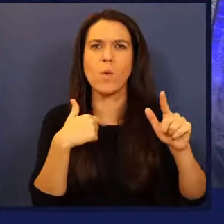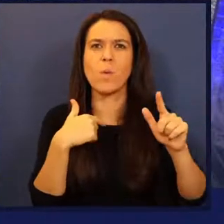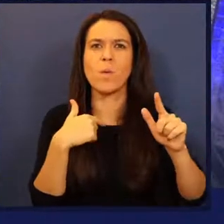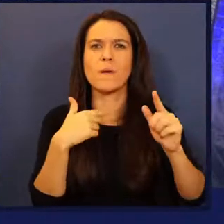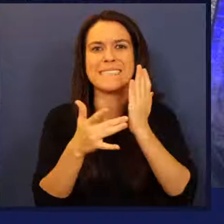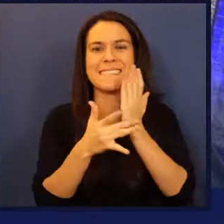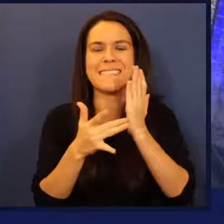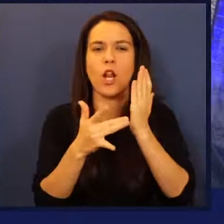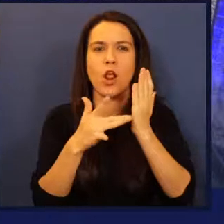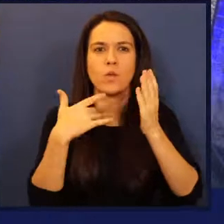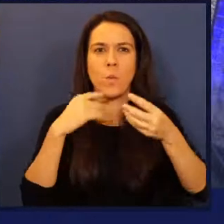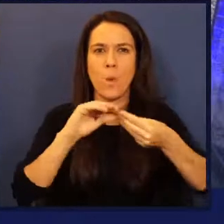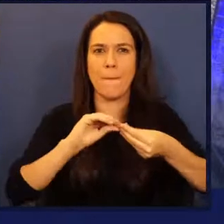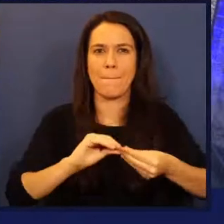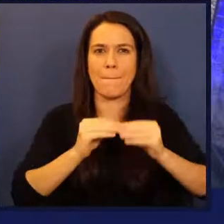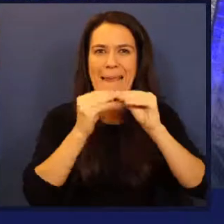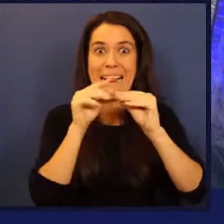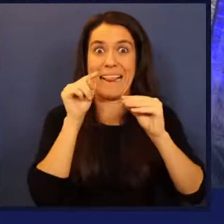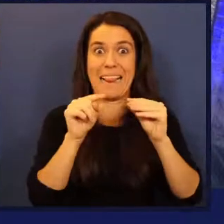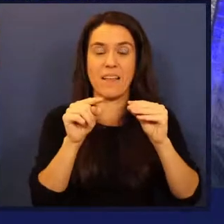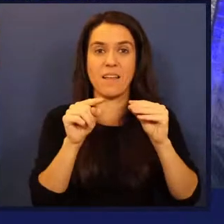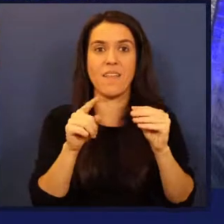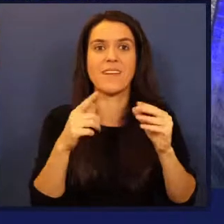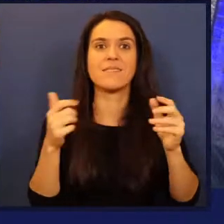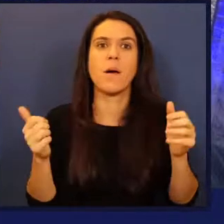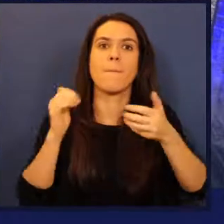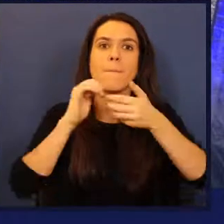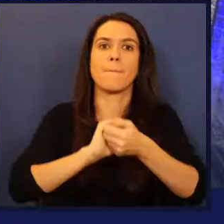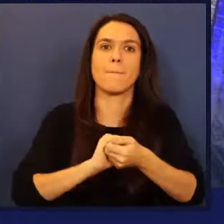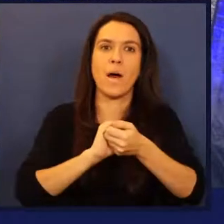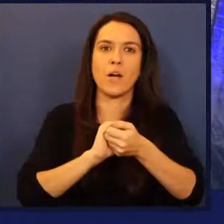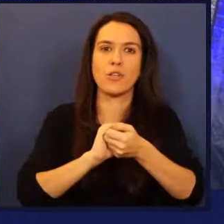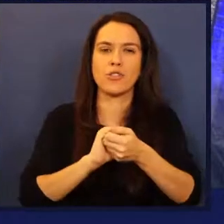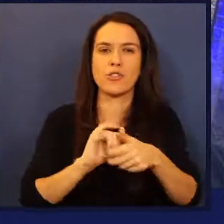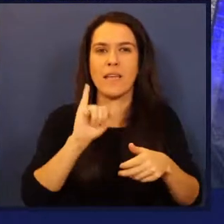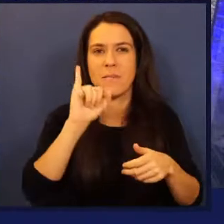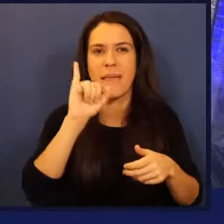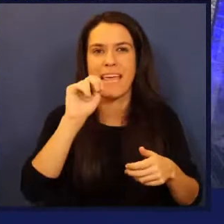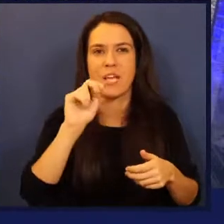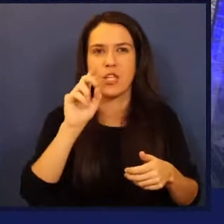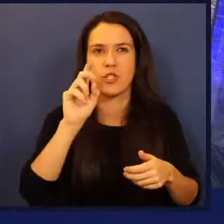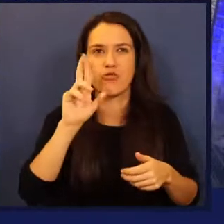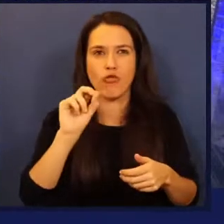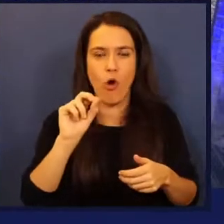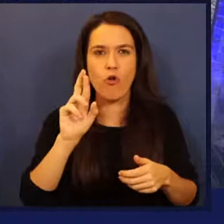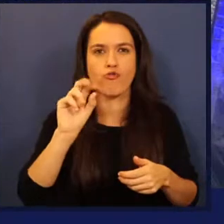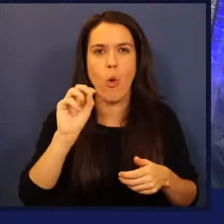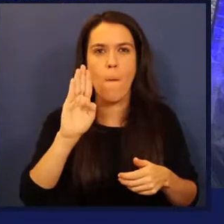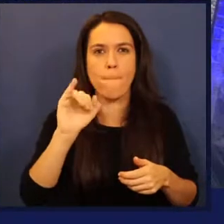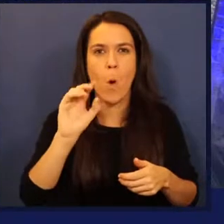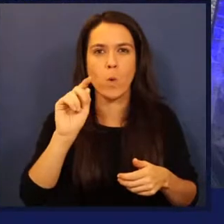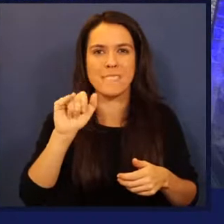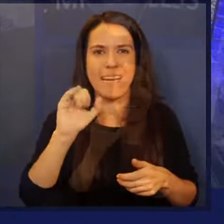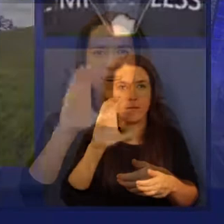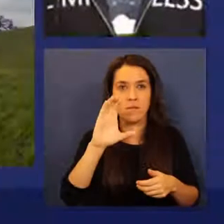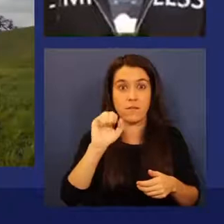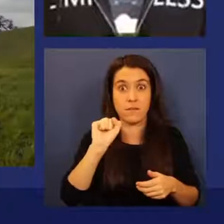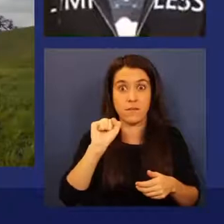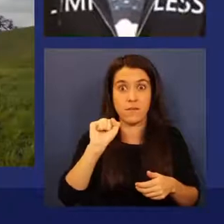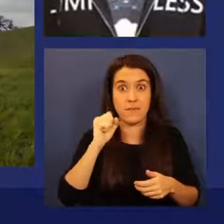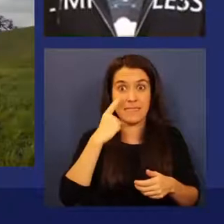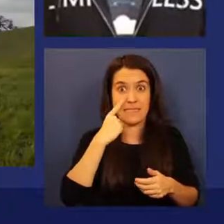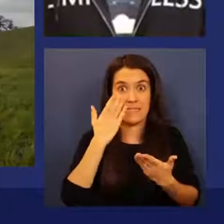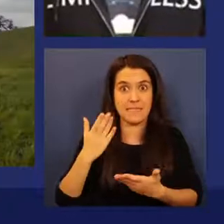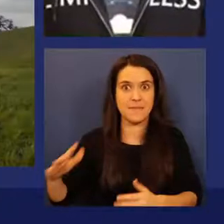solution. As mentioned, this was done in partnership with Indro Robotics. I'll just share this really quickly right here. So this was done in partnership with